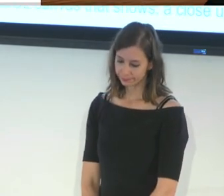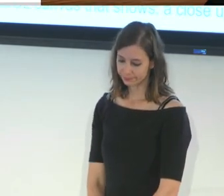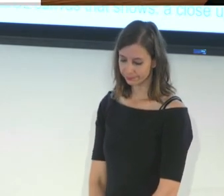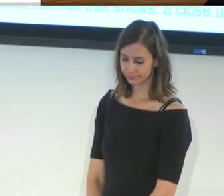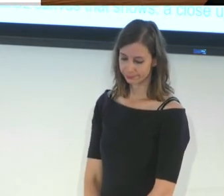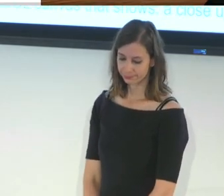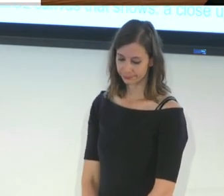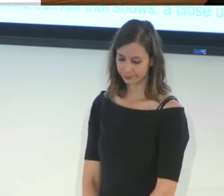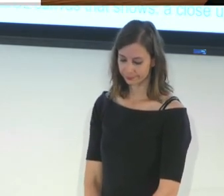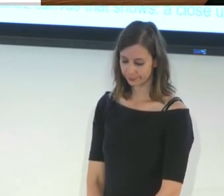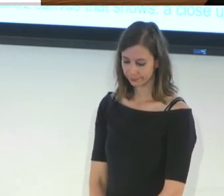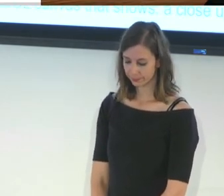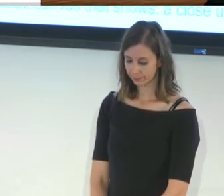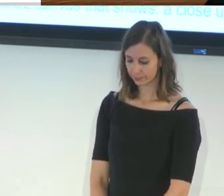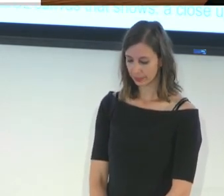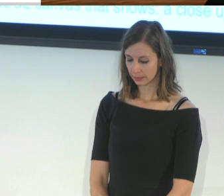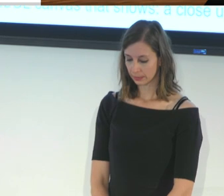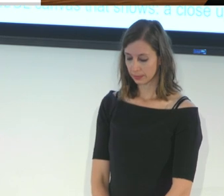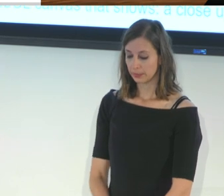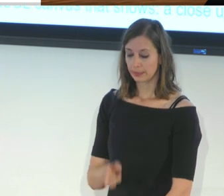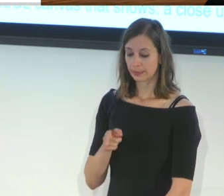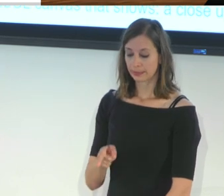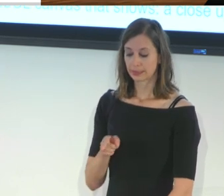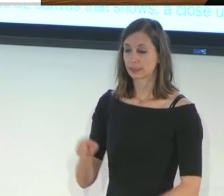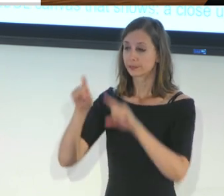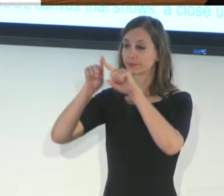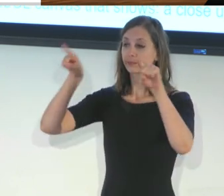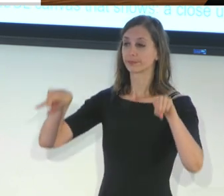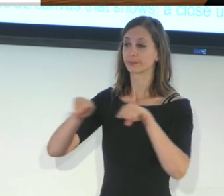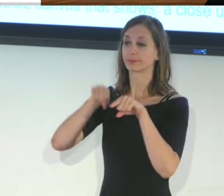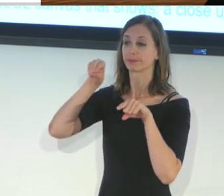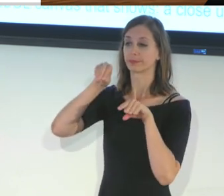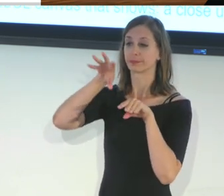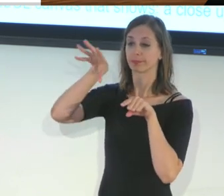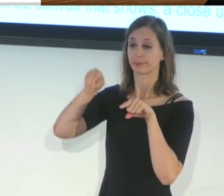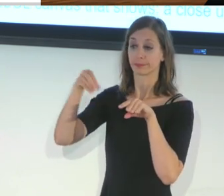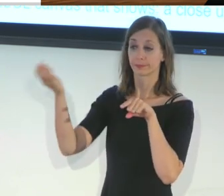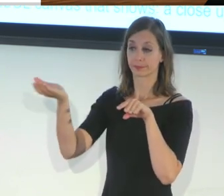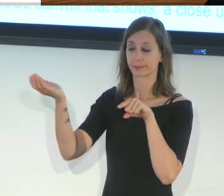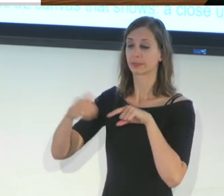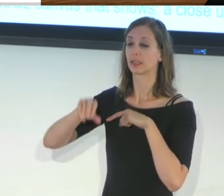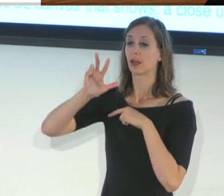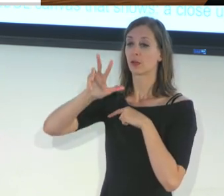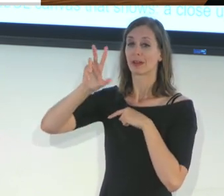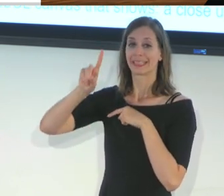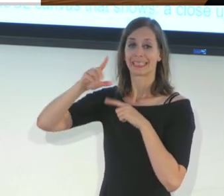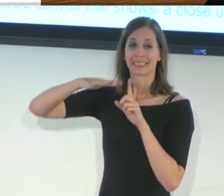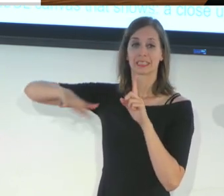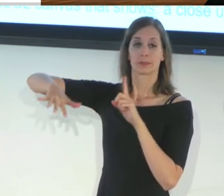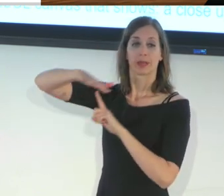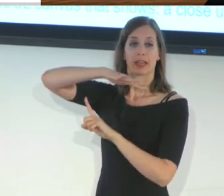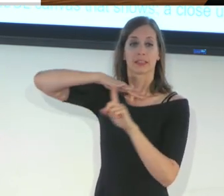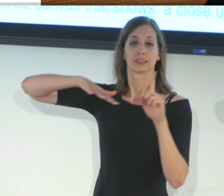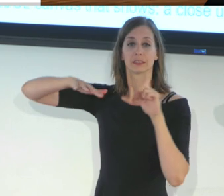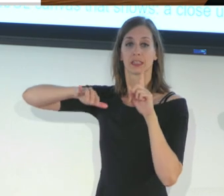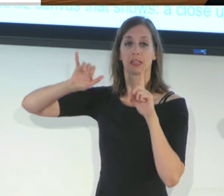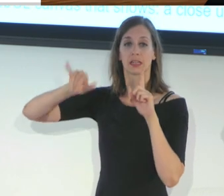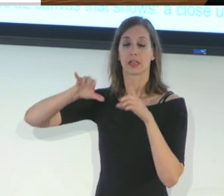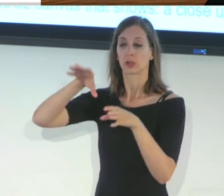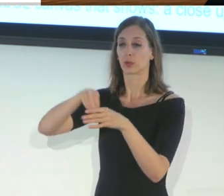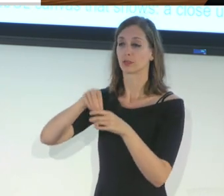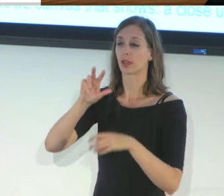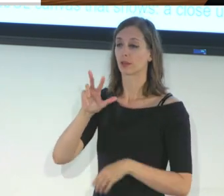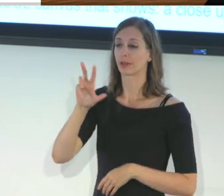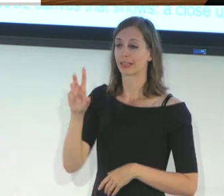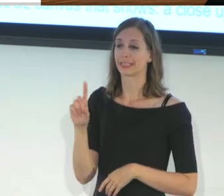This is a screenshot of a 3D space that has a 3D object of